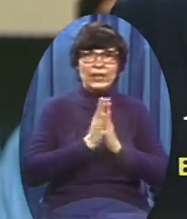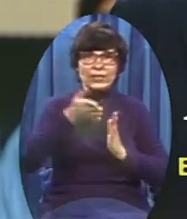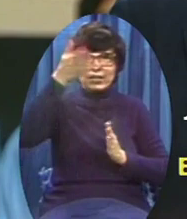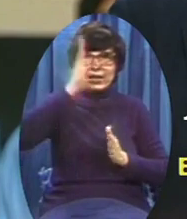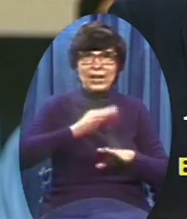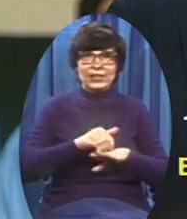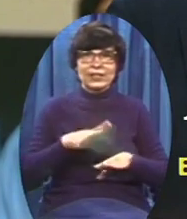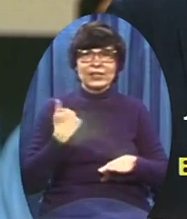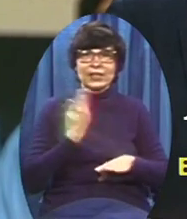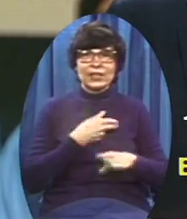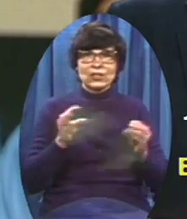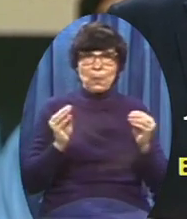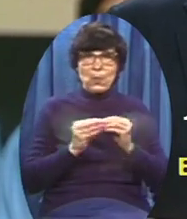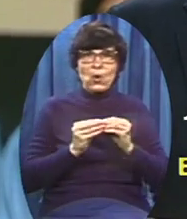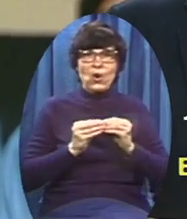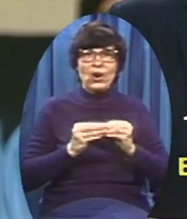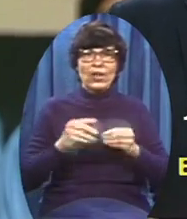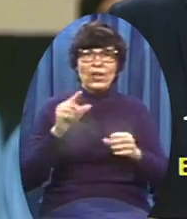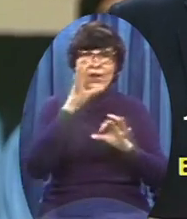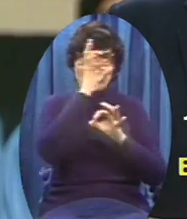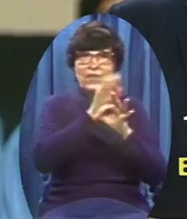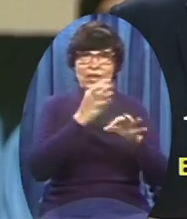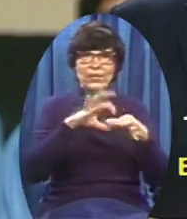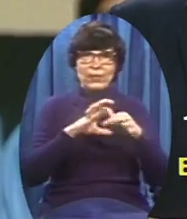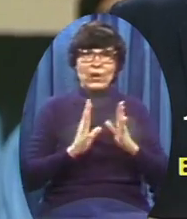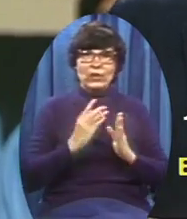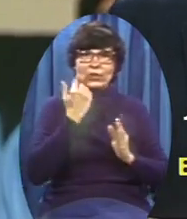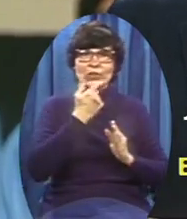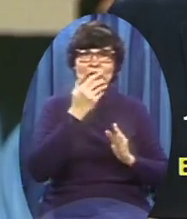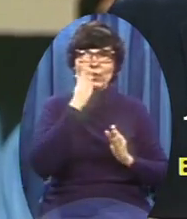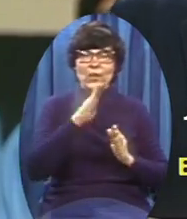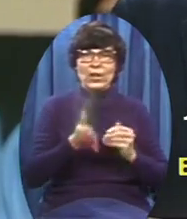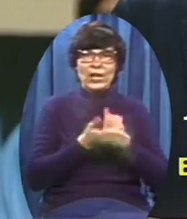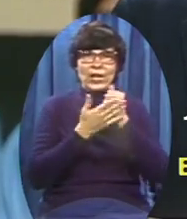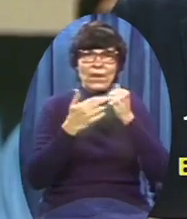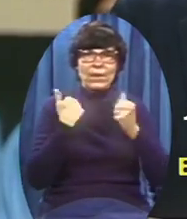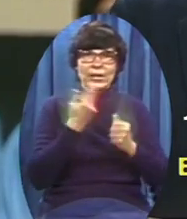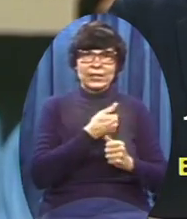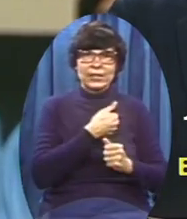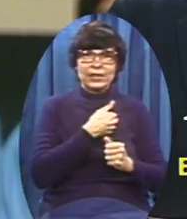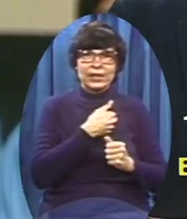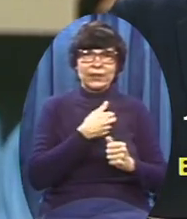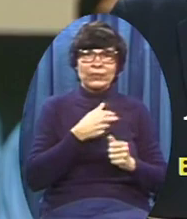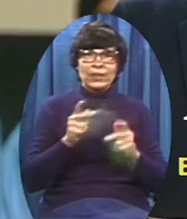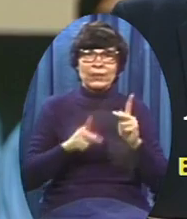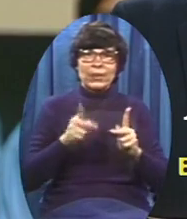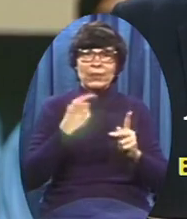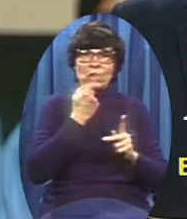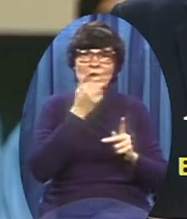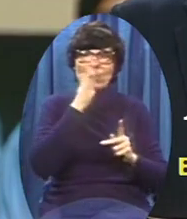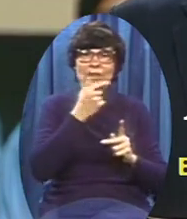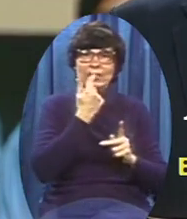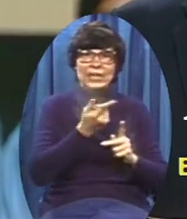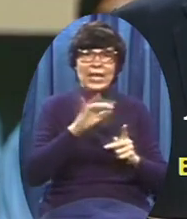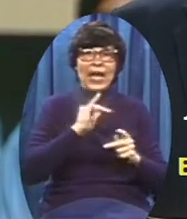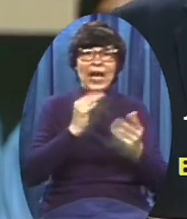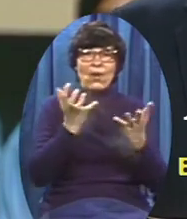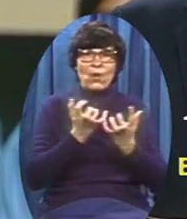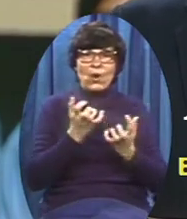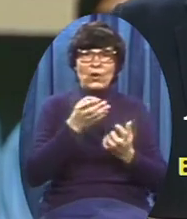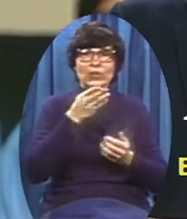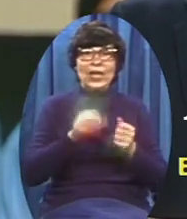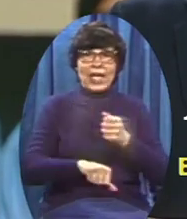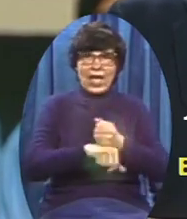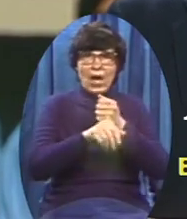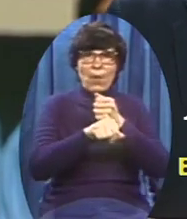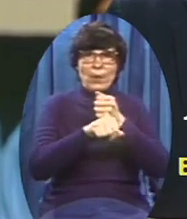cost. Men and women who will call our toll-free number and say, I want to be a faith partner. I'll give $10 a month. I'll give